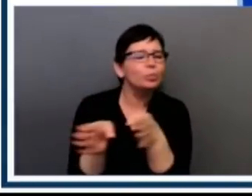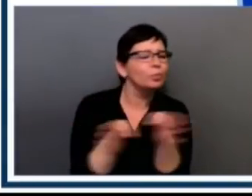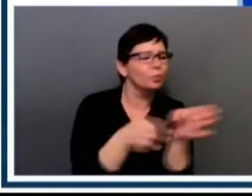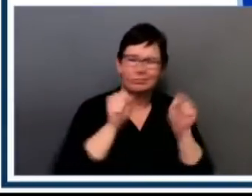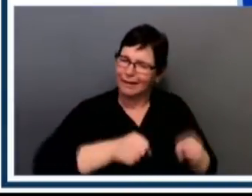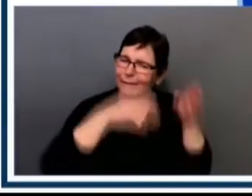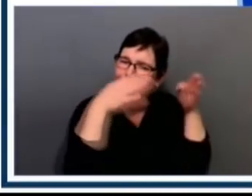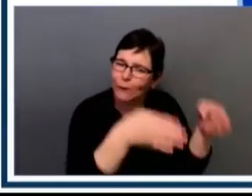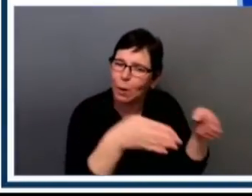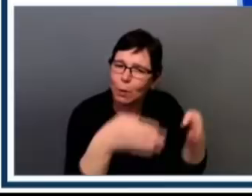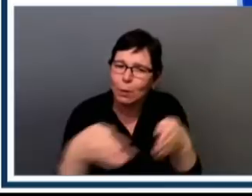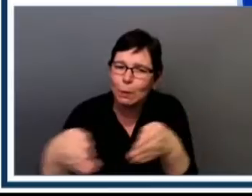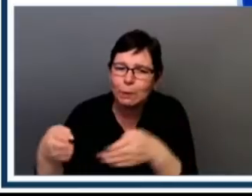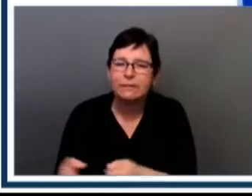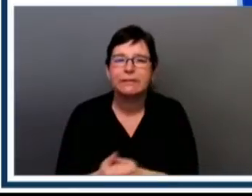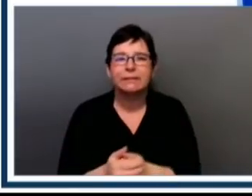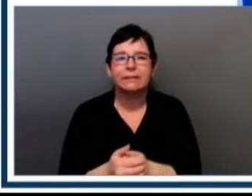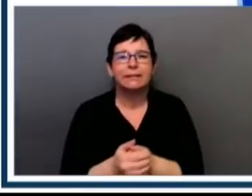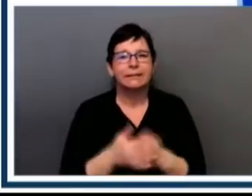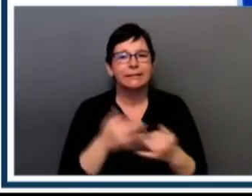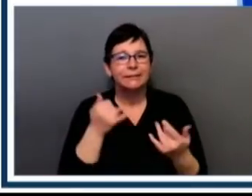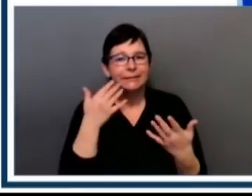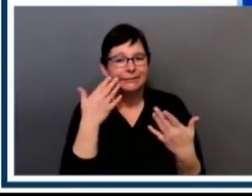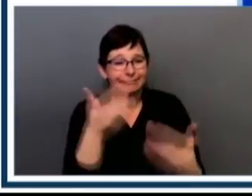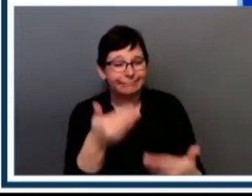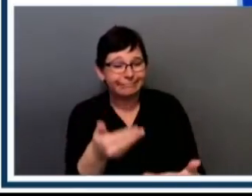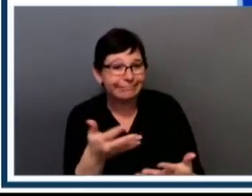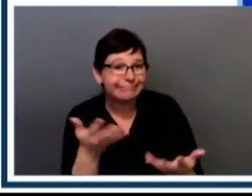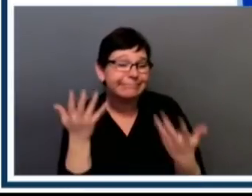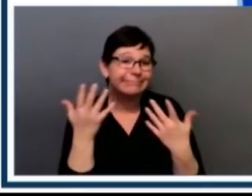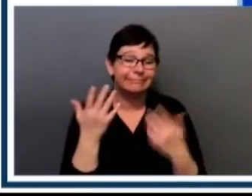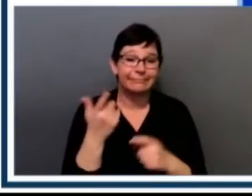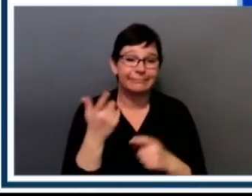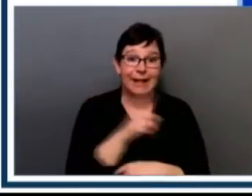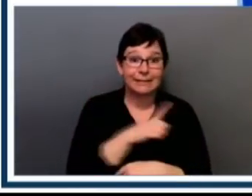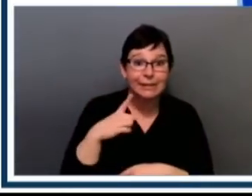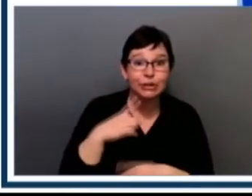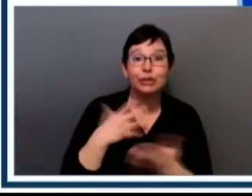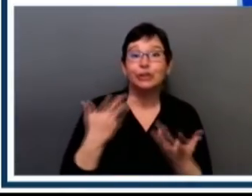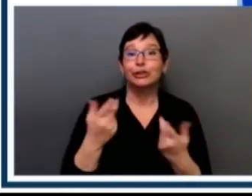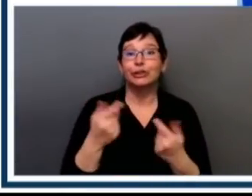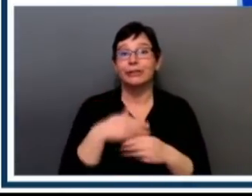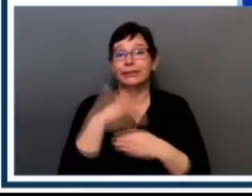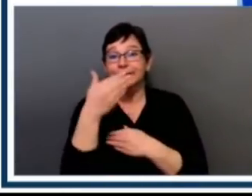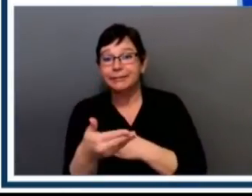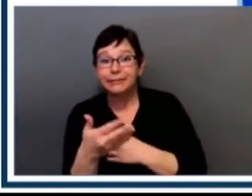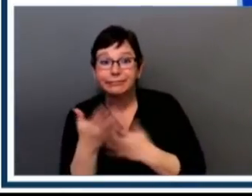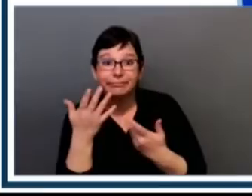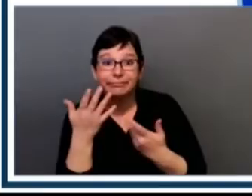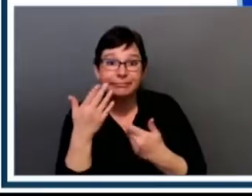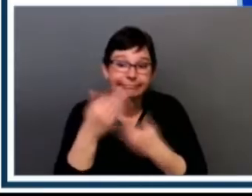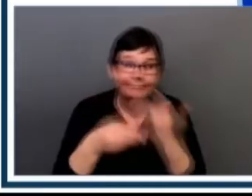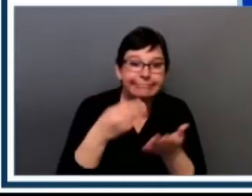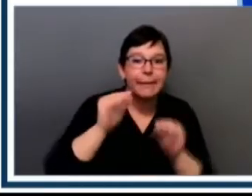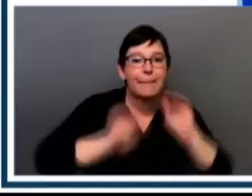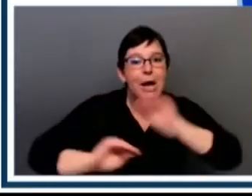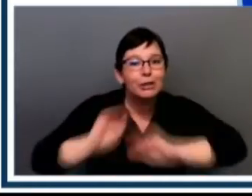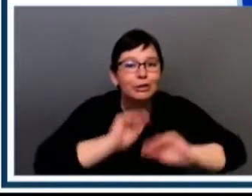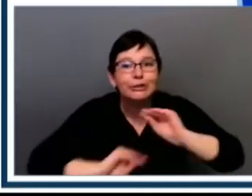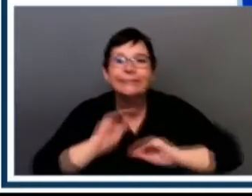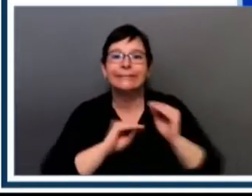that can and will be done in healthcare. We've made a lot of strides in certain areas, incremental changes that will have positive effects,